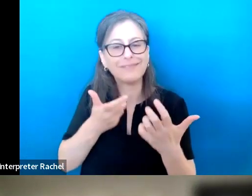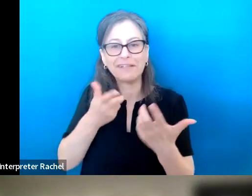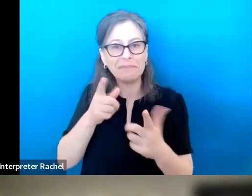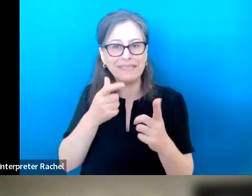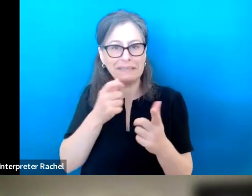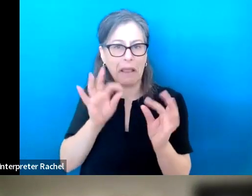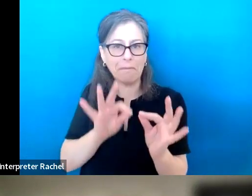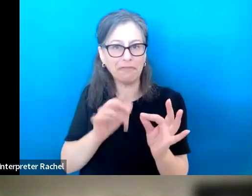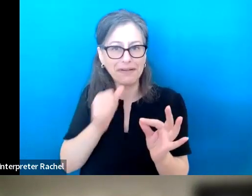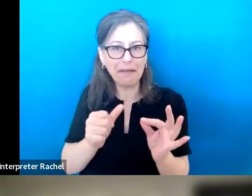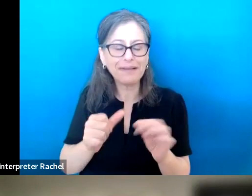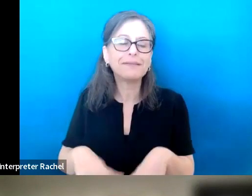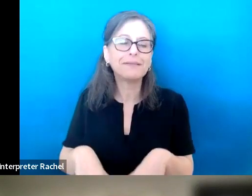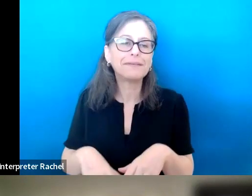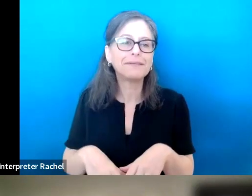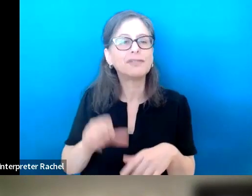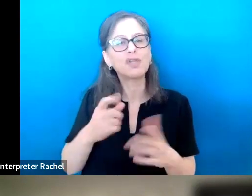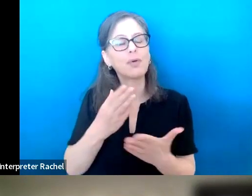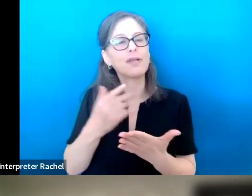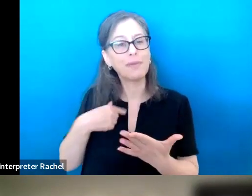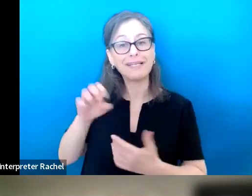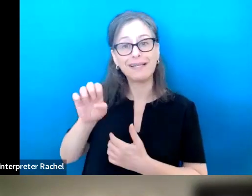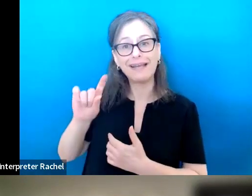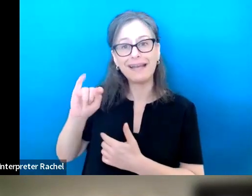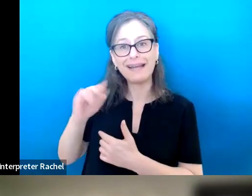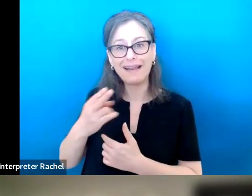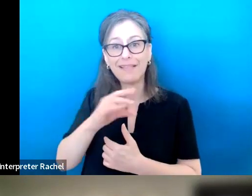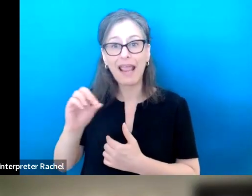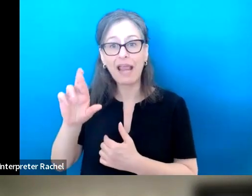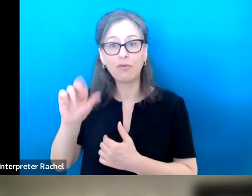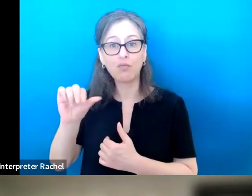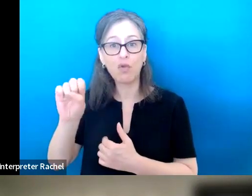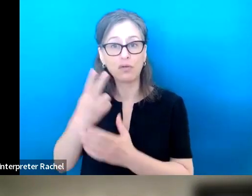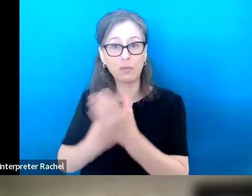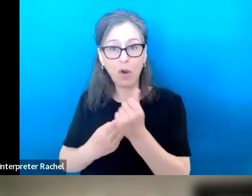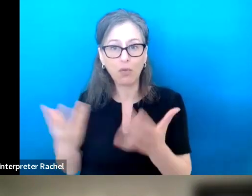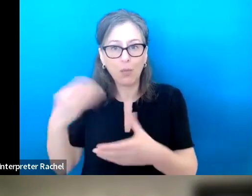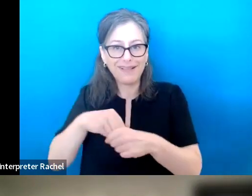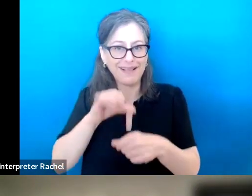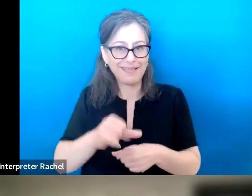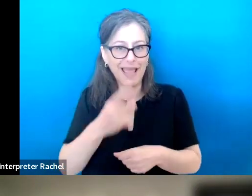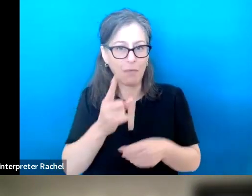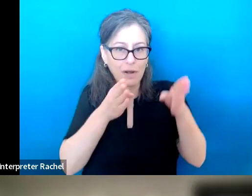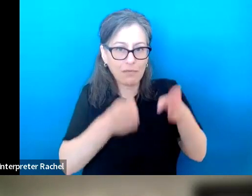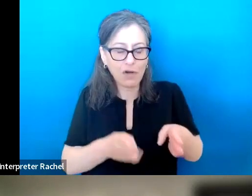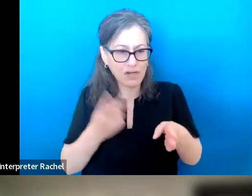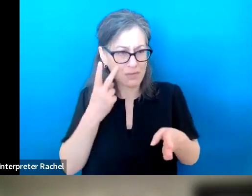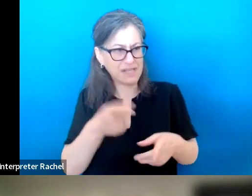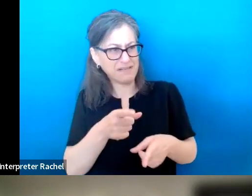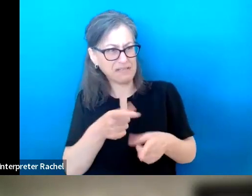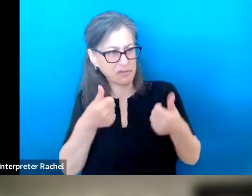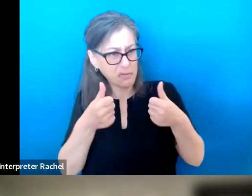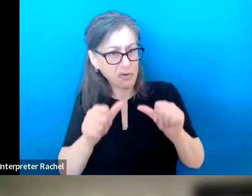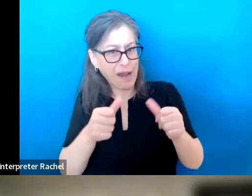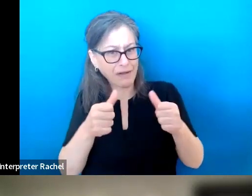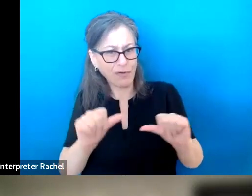I think there's an element both of Edith and Rose within her. So when you first see her, she feels like someone who's just trying to do the